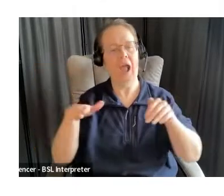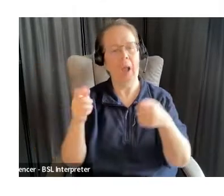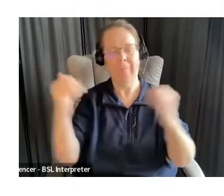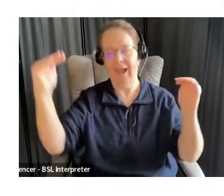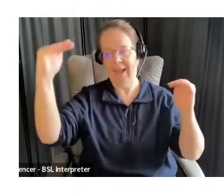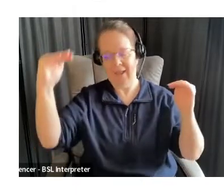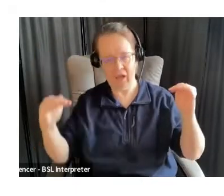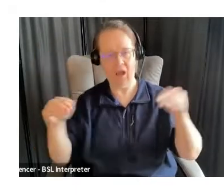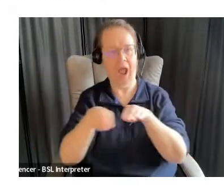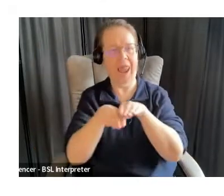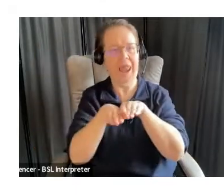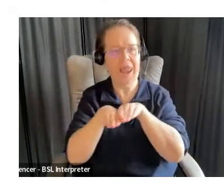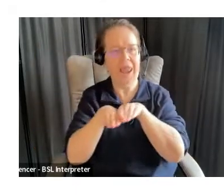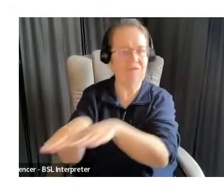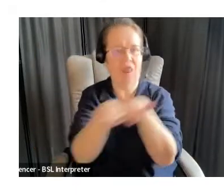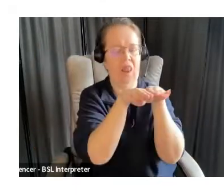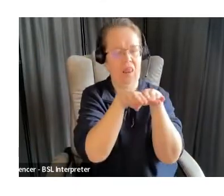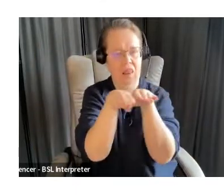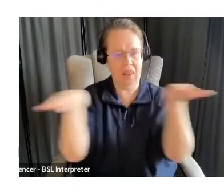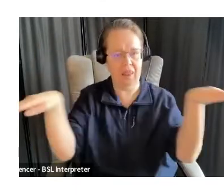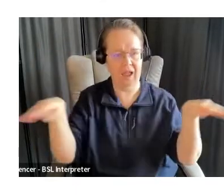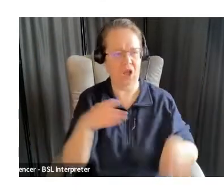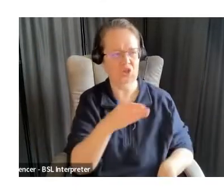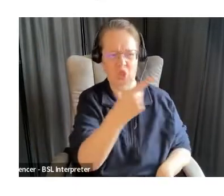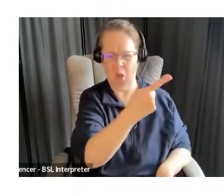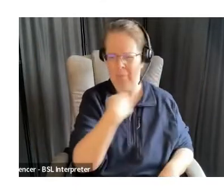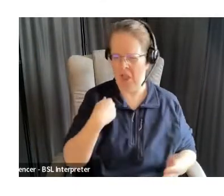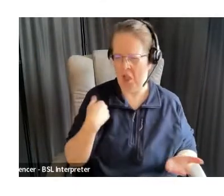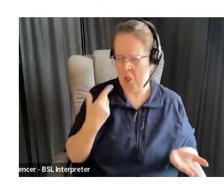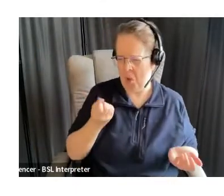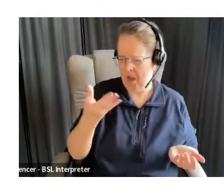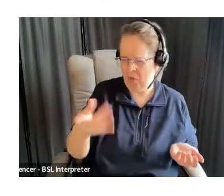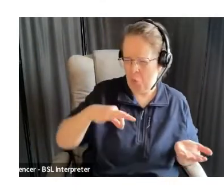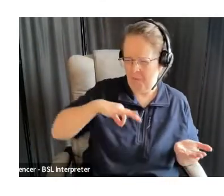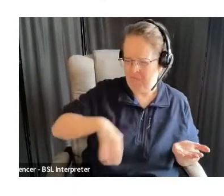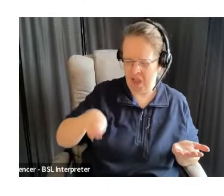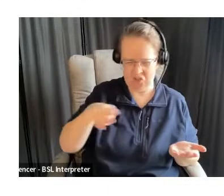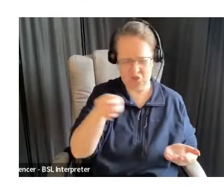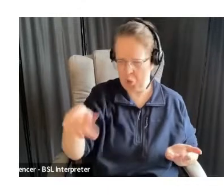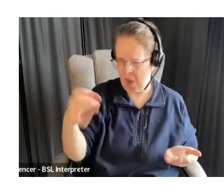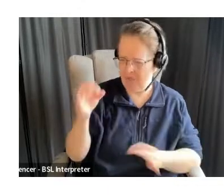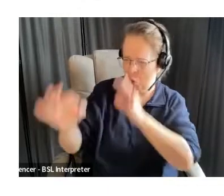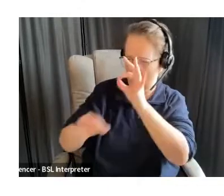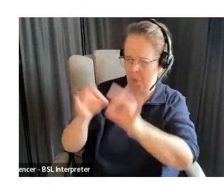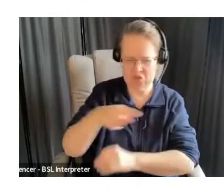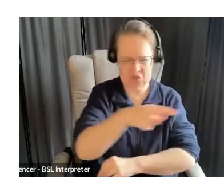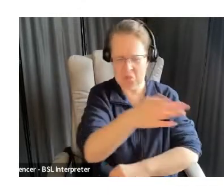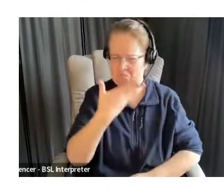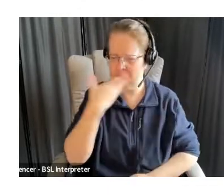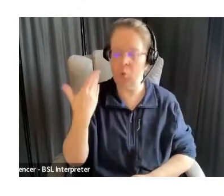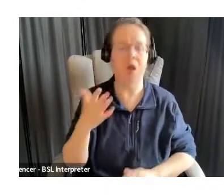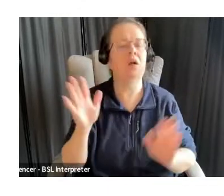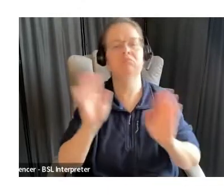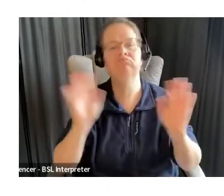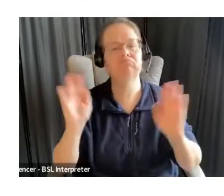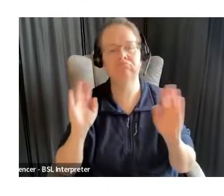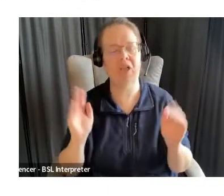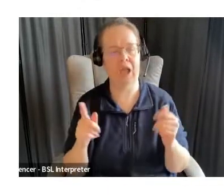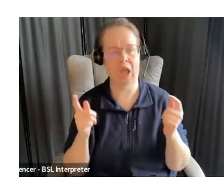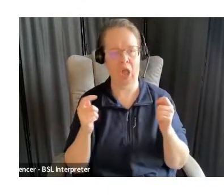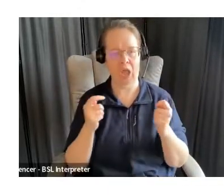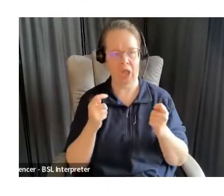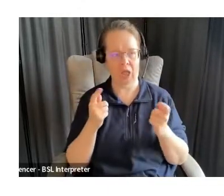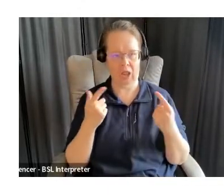thing about, the questions, and maybe some employers think that that's giving you an advantage. But it's about, here's what she says, it's about ensuring